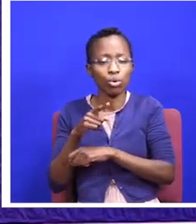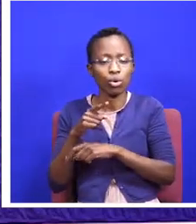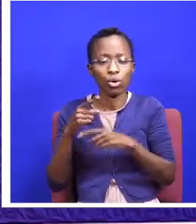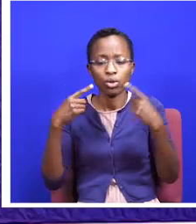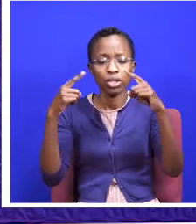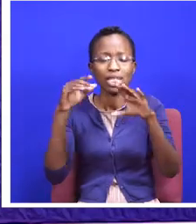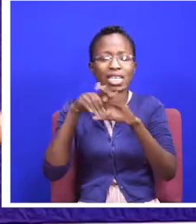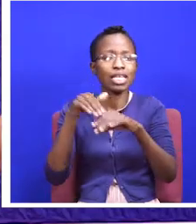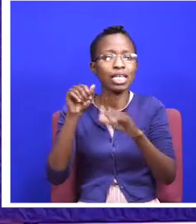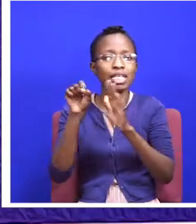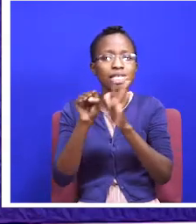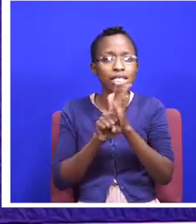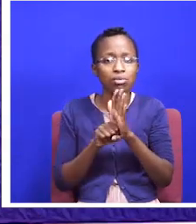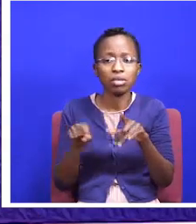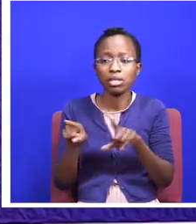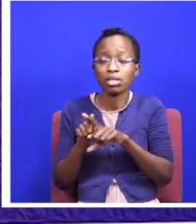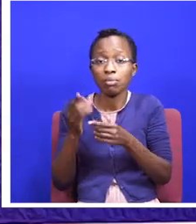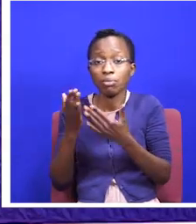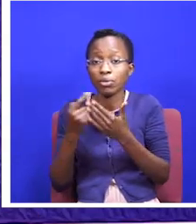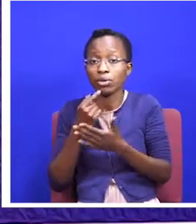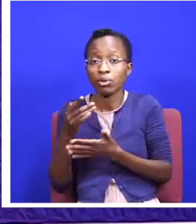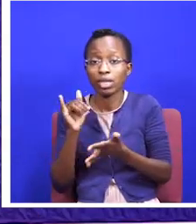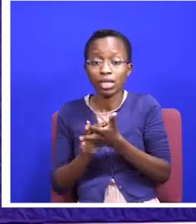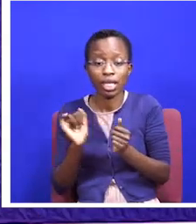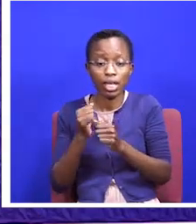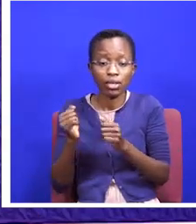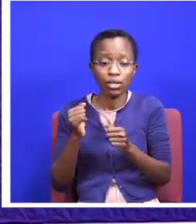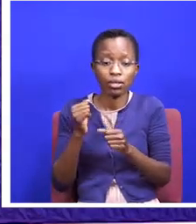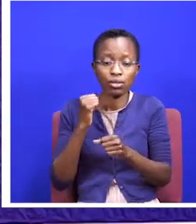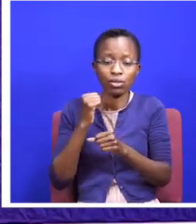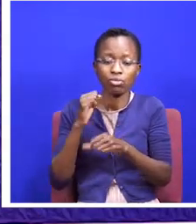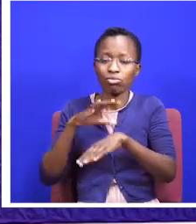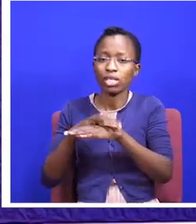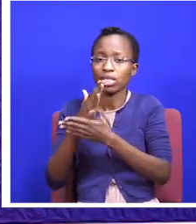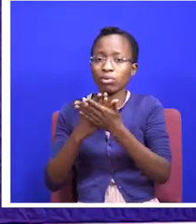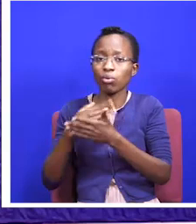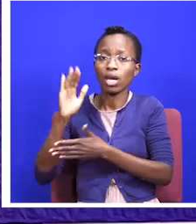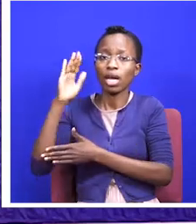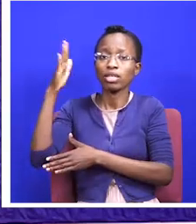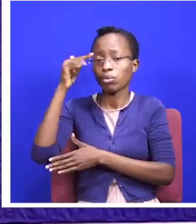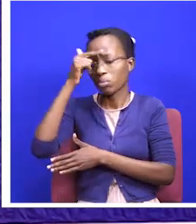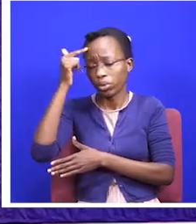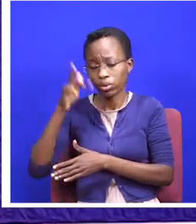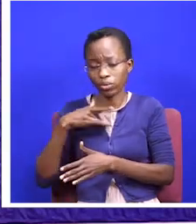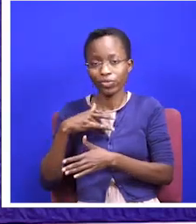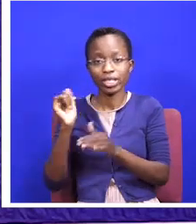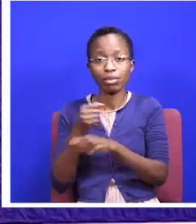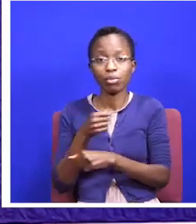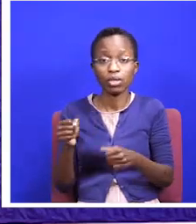subject, or even told that we will never get something we've asked God for because it